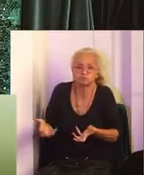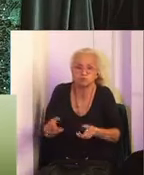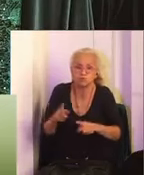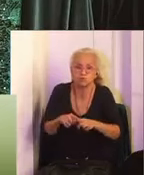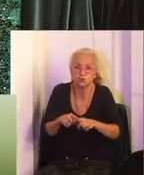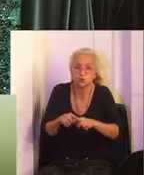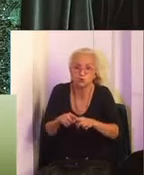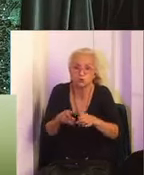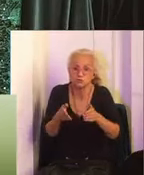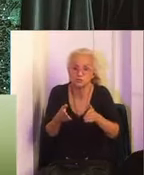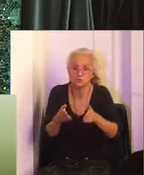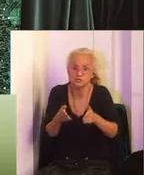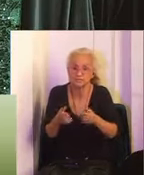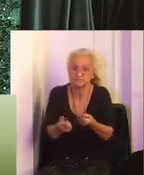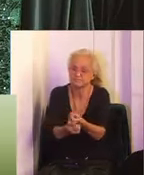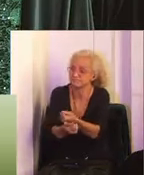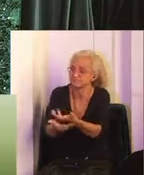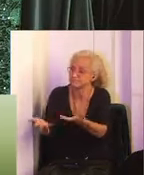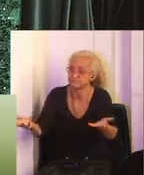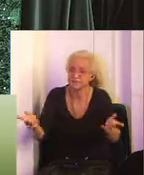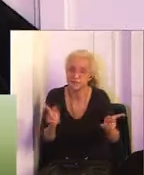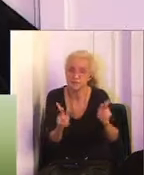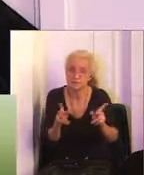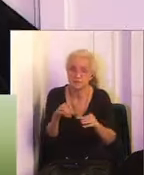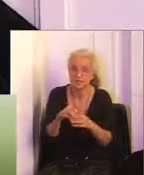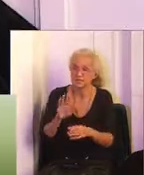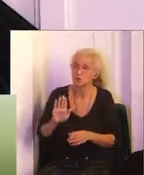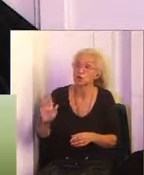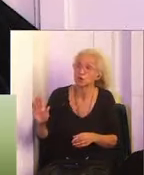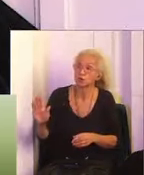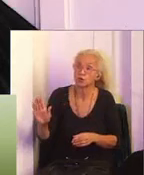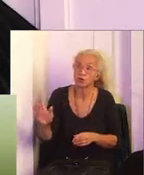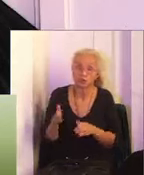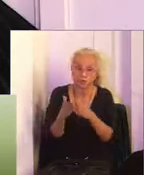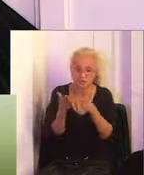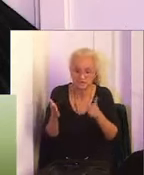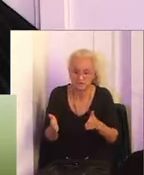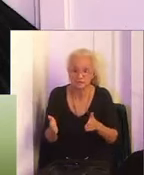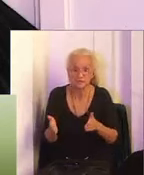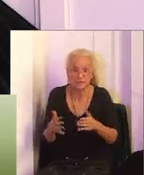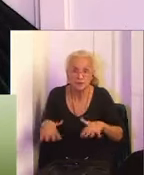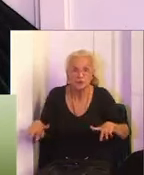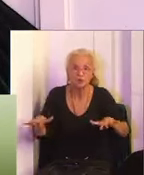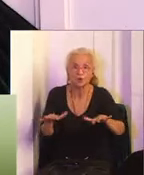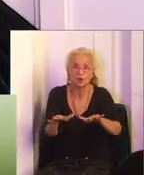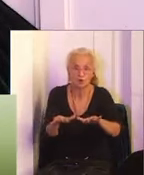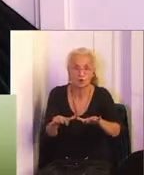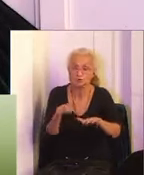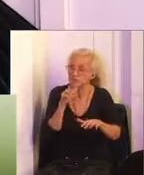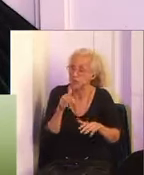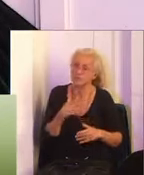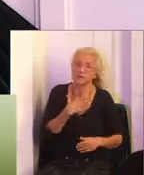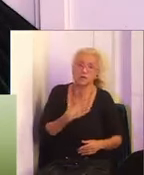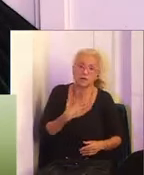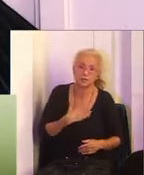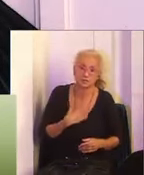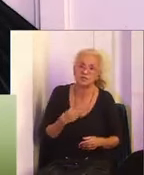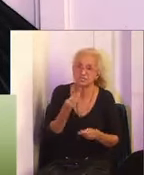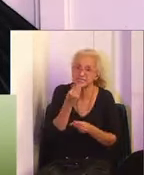the streets, so that the people in her neighborhood could eat a sandwich. They wouldn't go hungry that